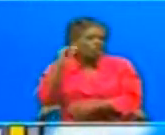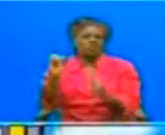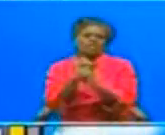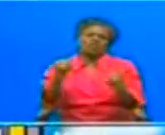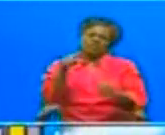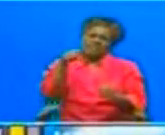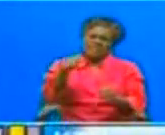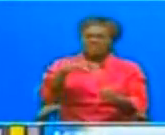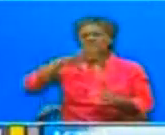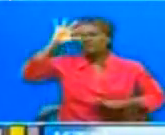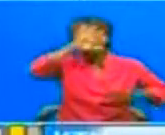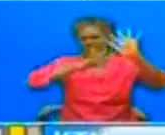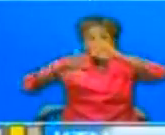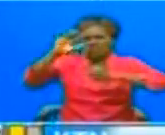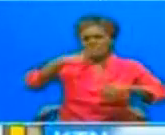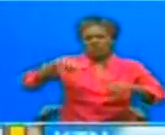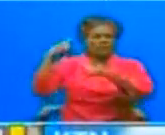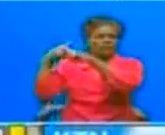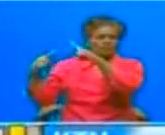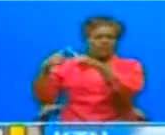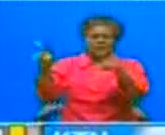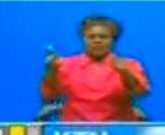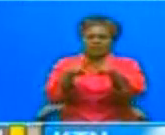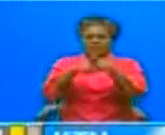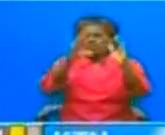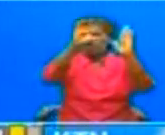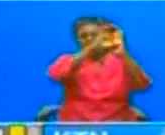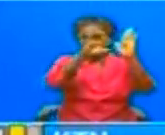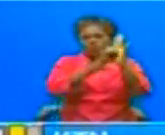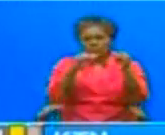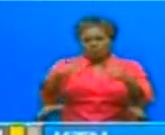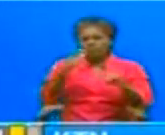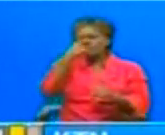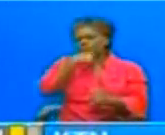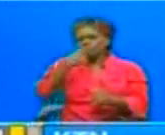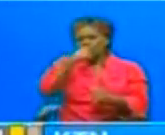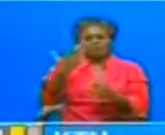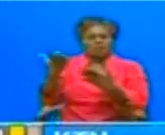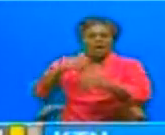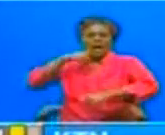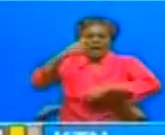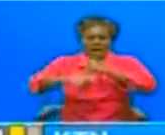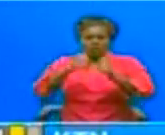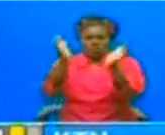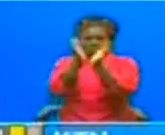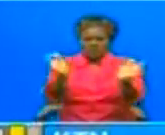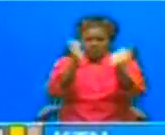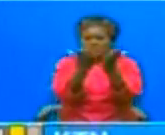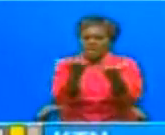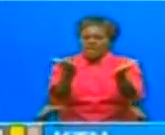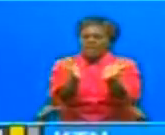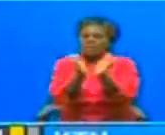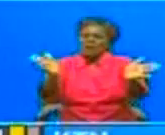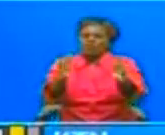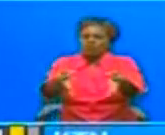That's a frustration we go through every day. Meanwhile, the Constitution Implementation Commission has called for action to be taken on any public